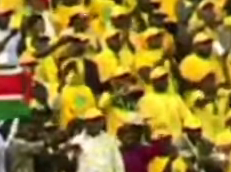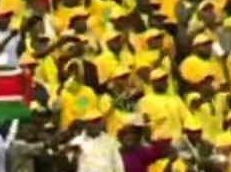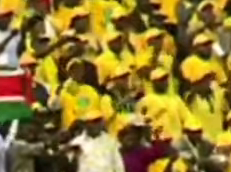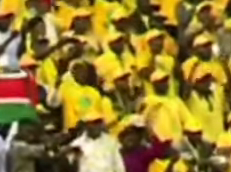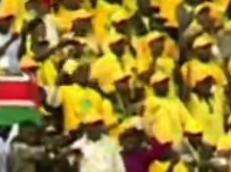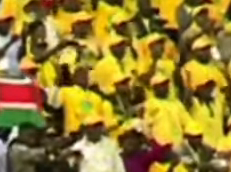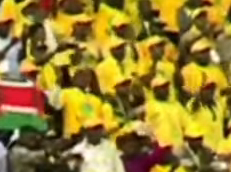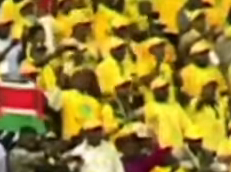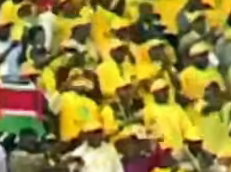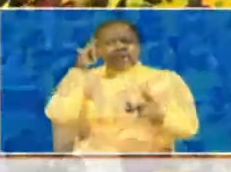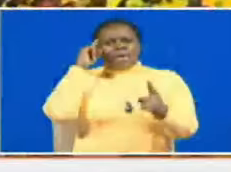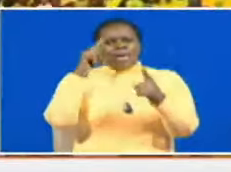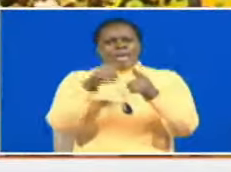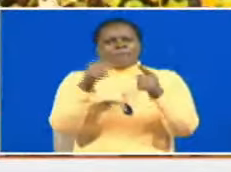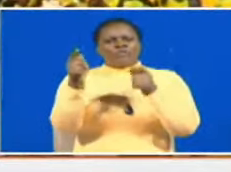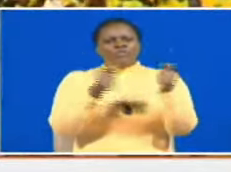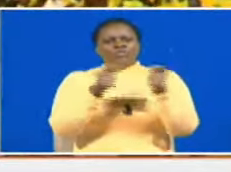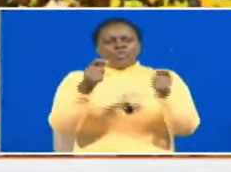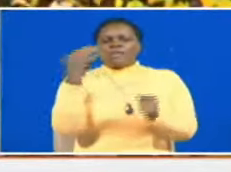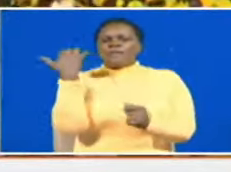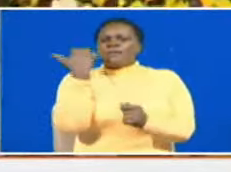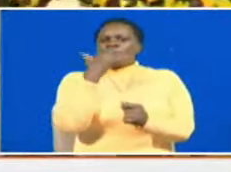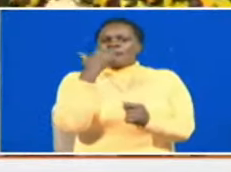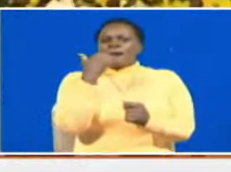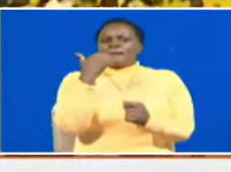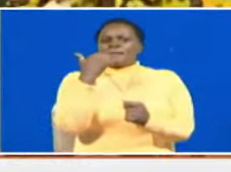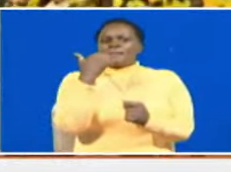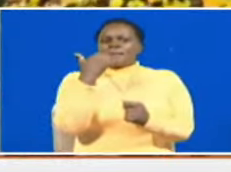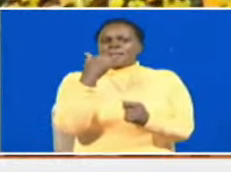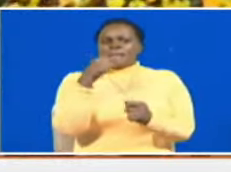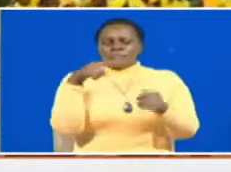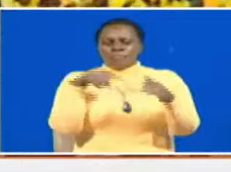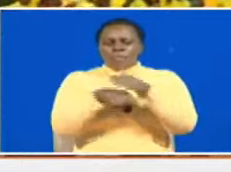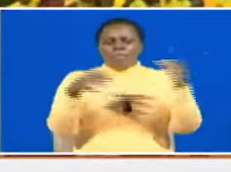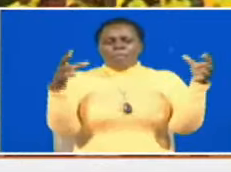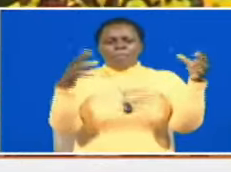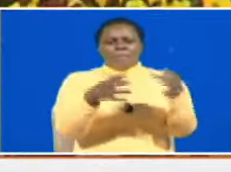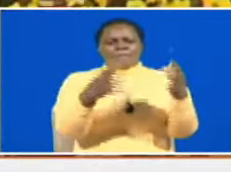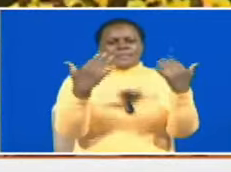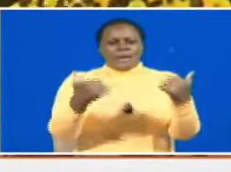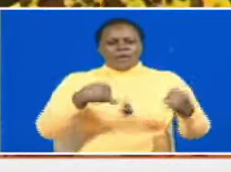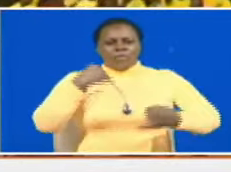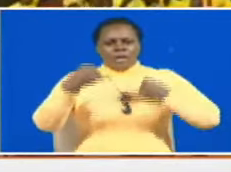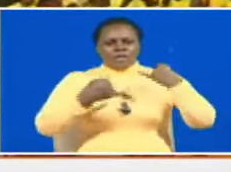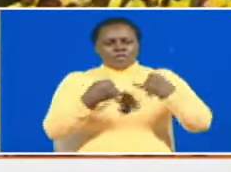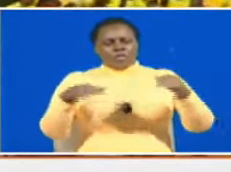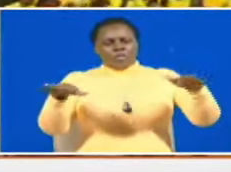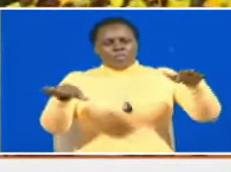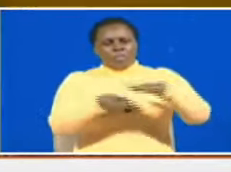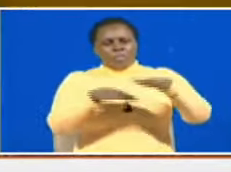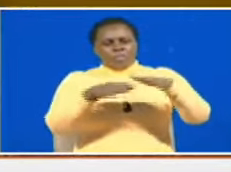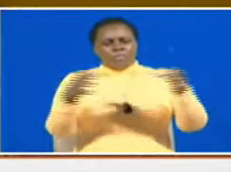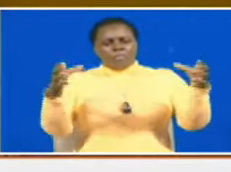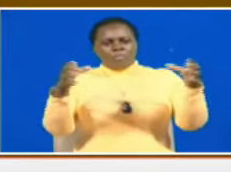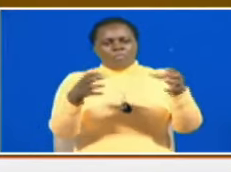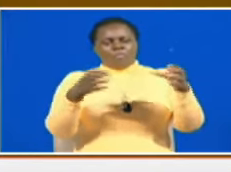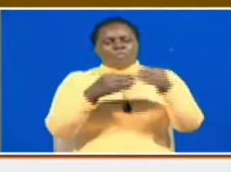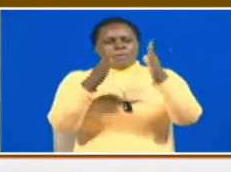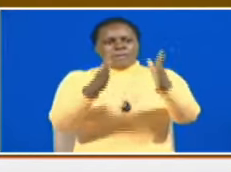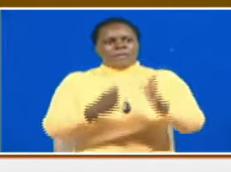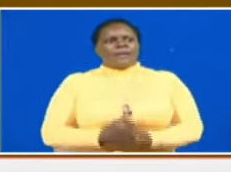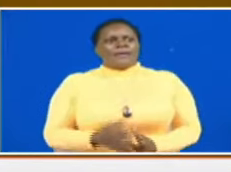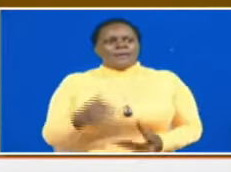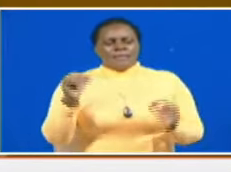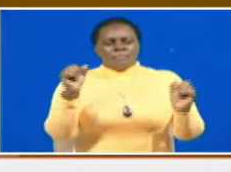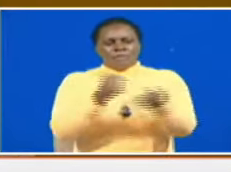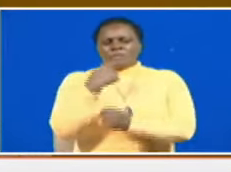been seen as one meant to tame DP Rigathi Gachagua's influence in the party, who currently enjoys the deputy party leader role. So I cannot